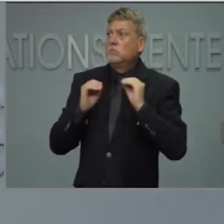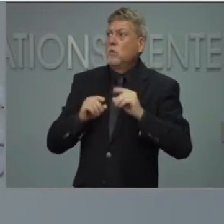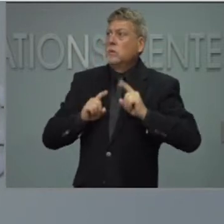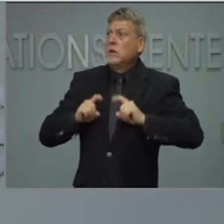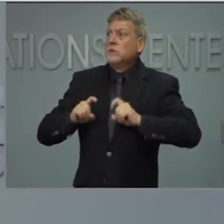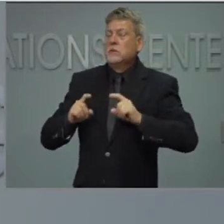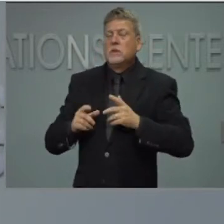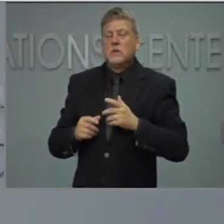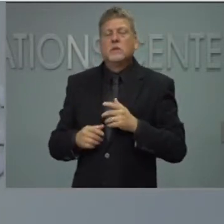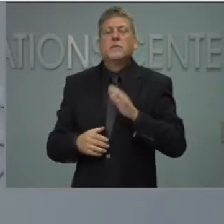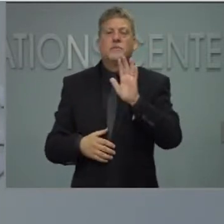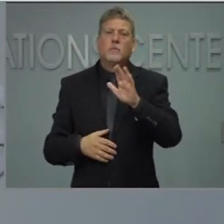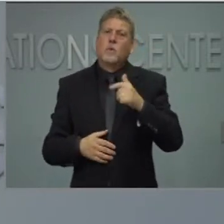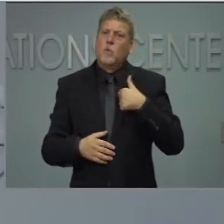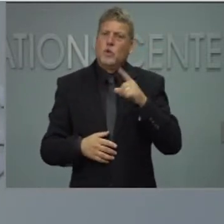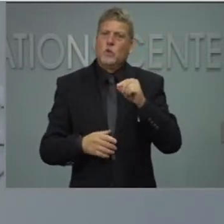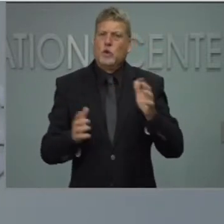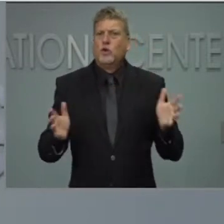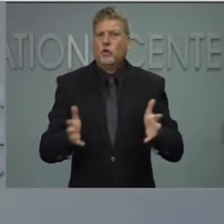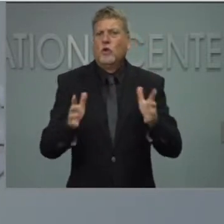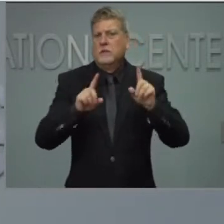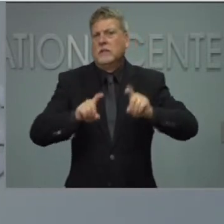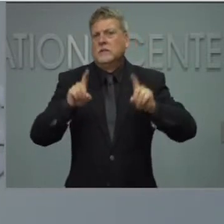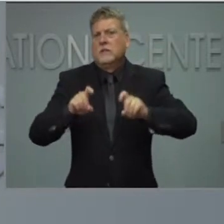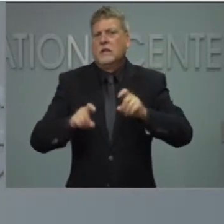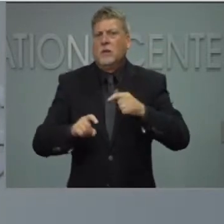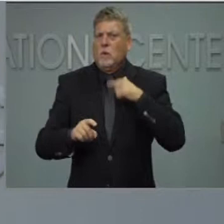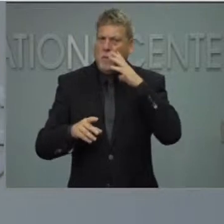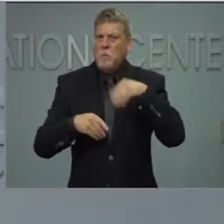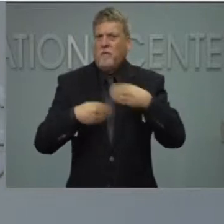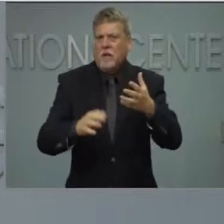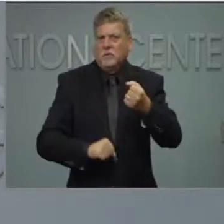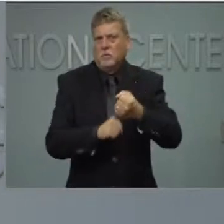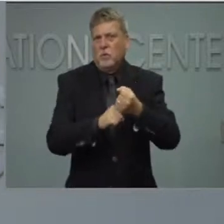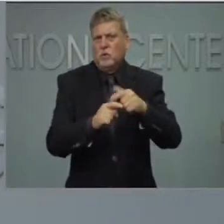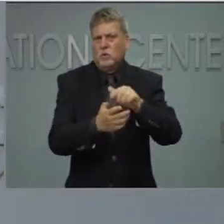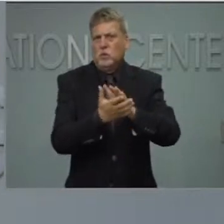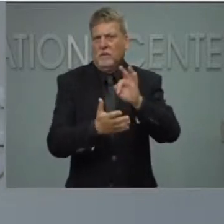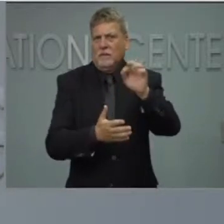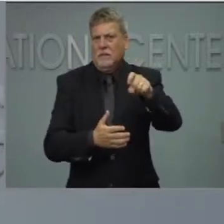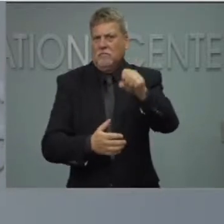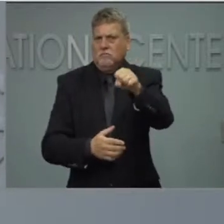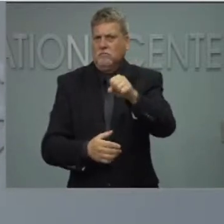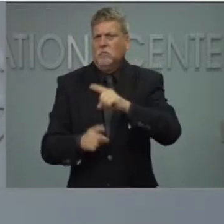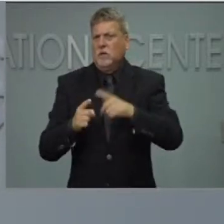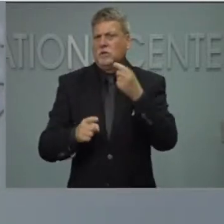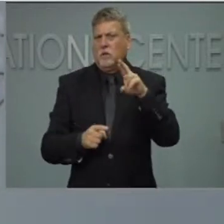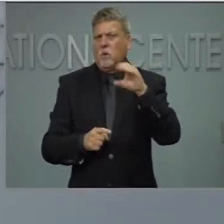want to provide the resources for that, but I'll let Dr. Cohen talk specifically about it.